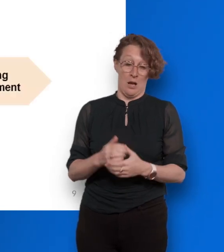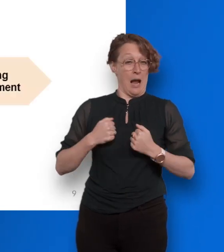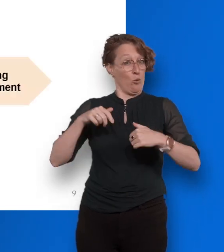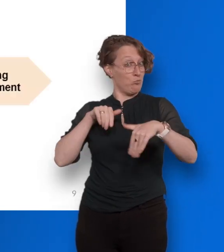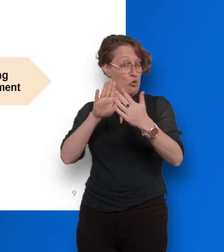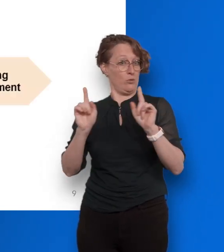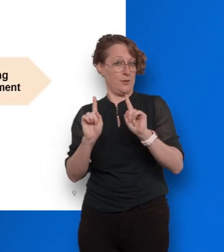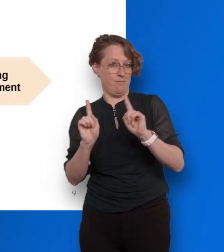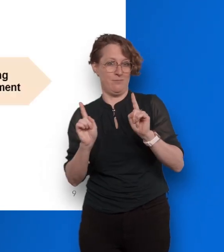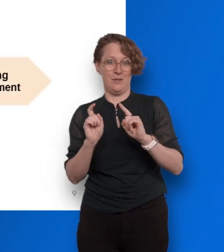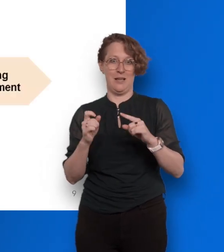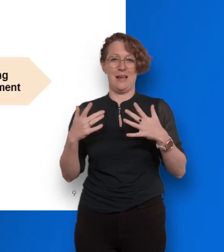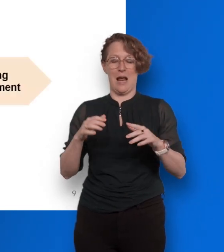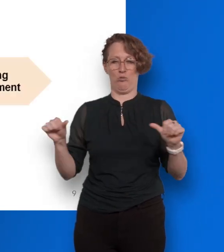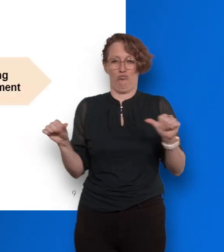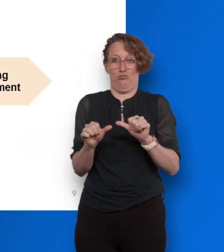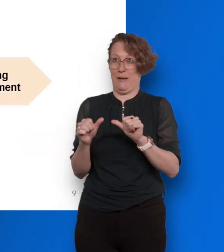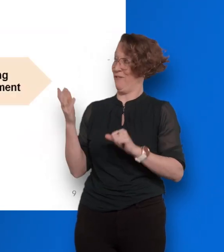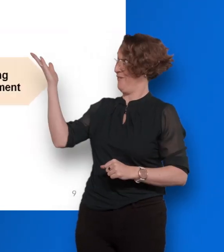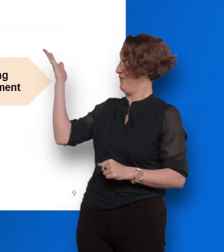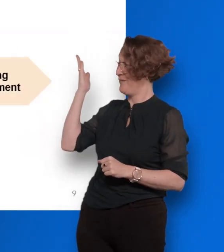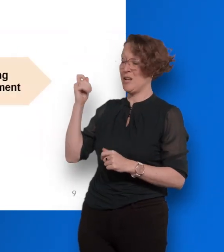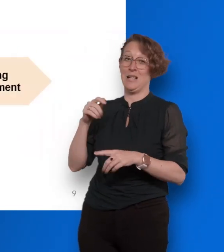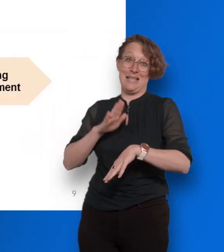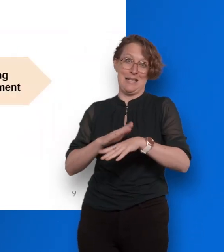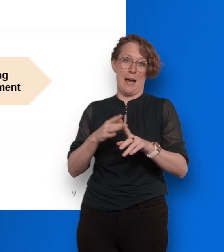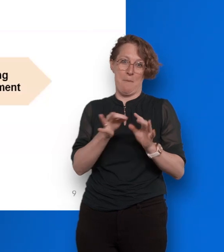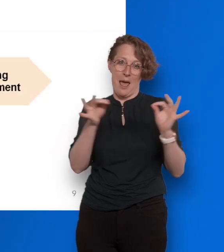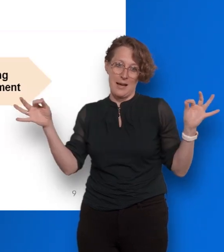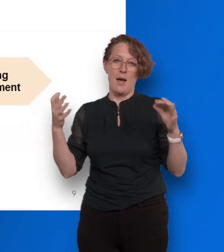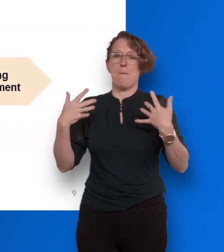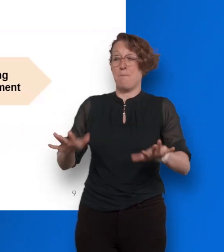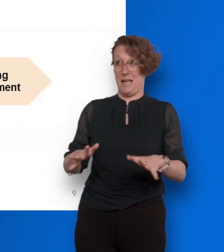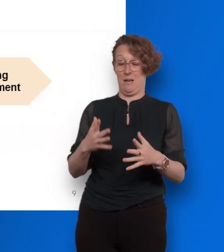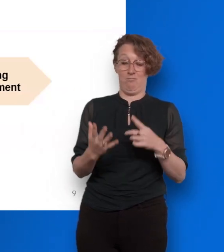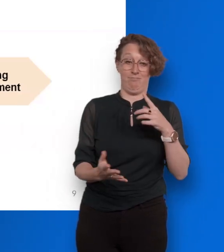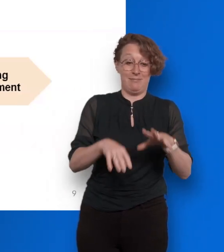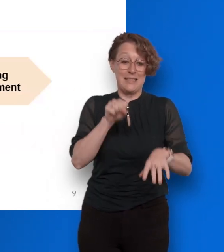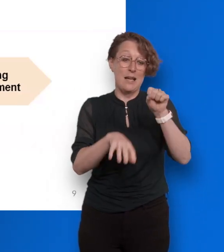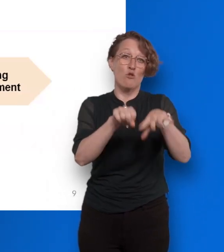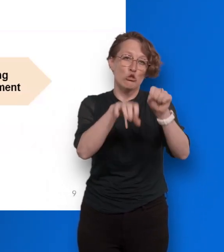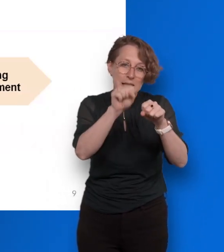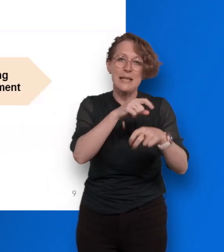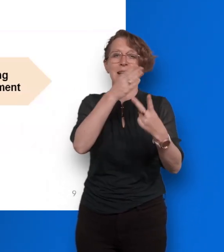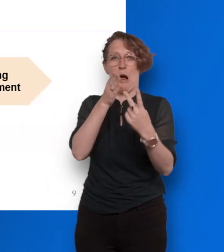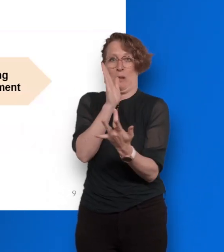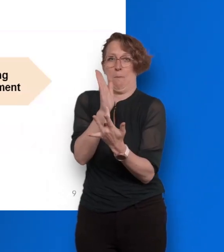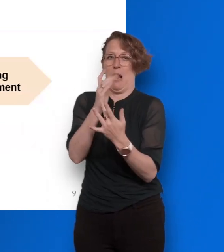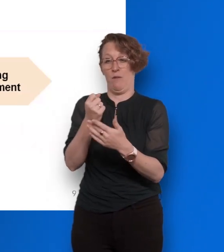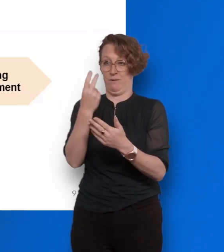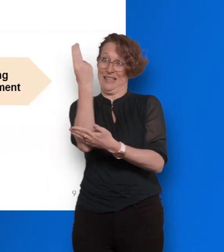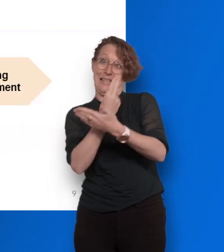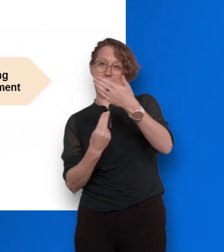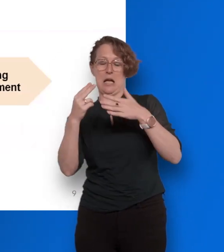So yeah, the approach, and just to kind of give brief timelines, there was a discovery phase. We are now kind of bang in the middle of the